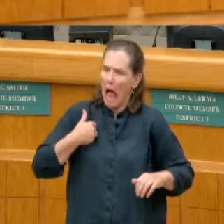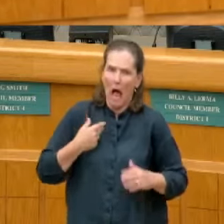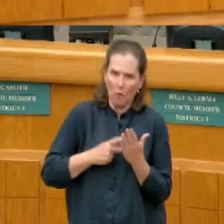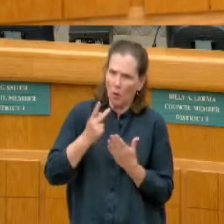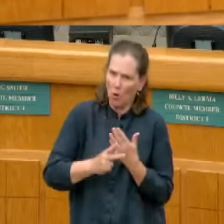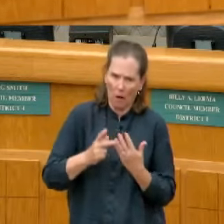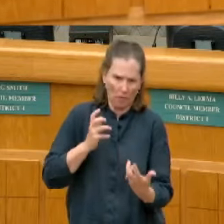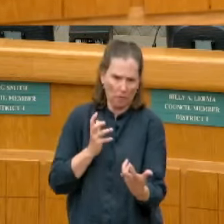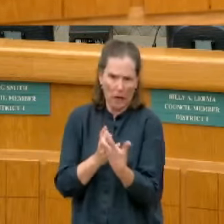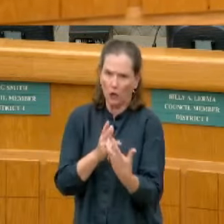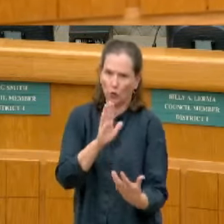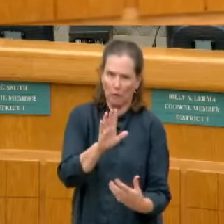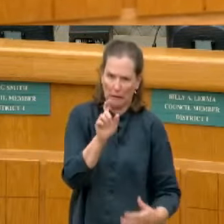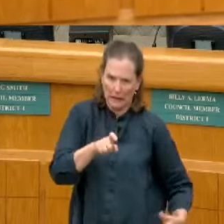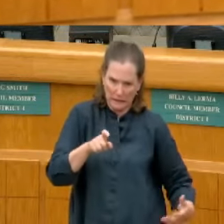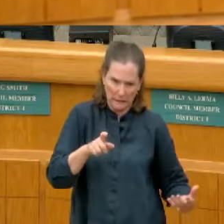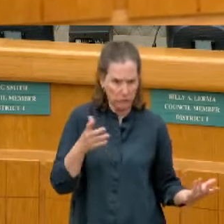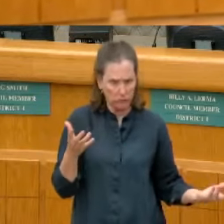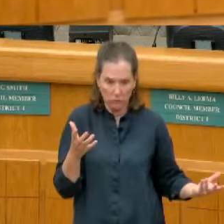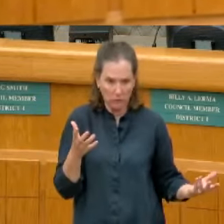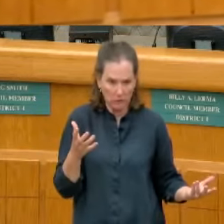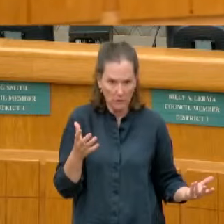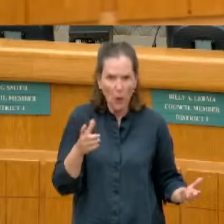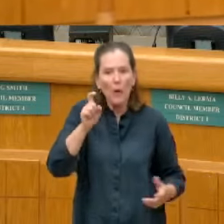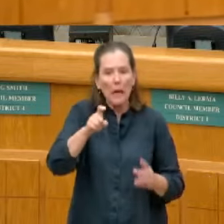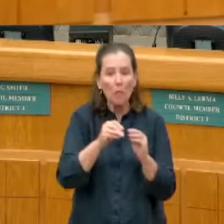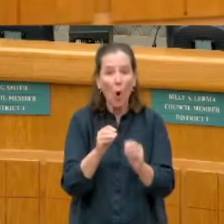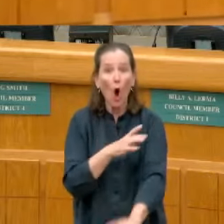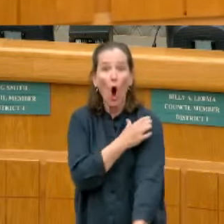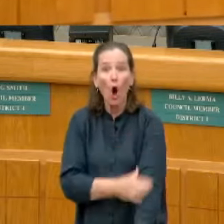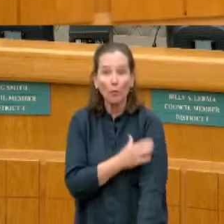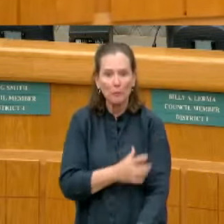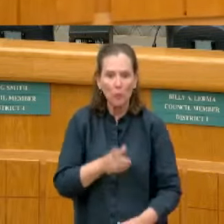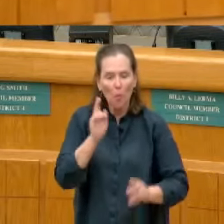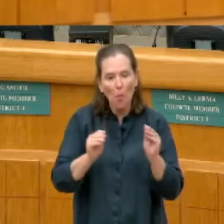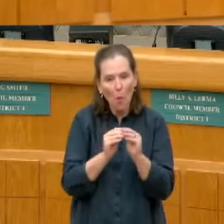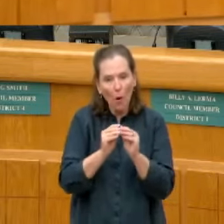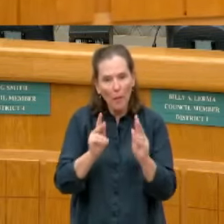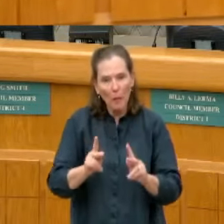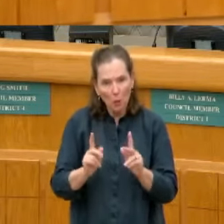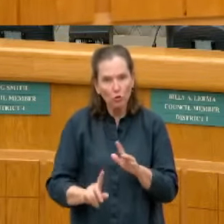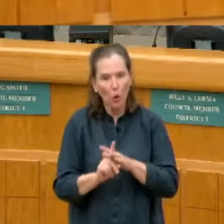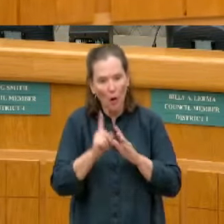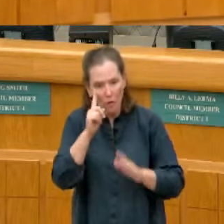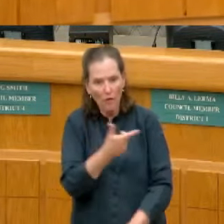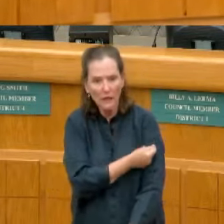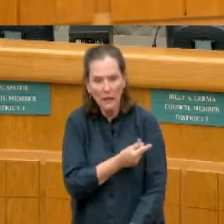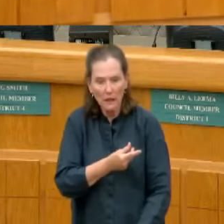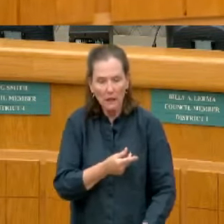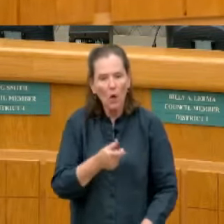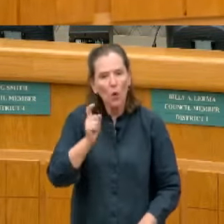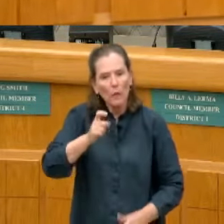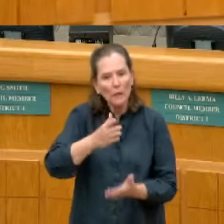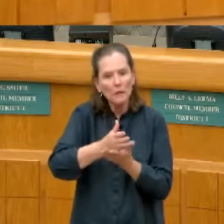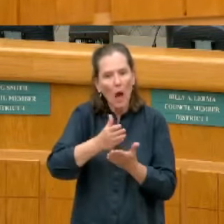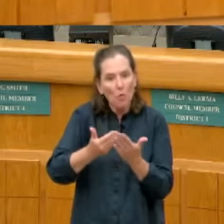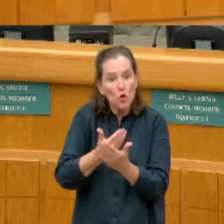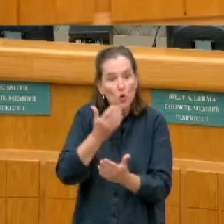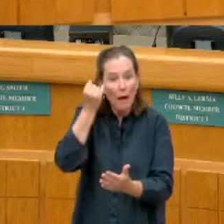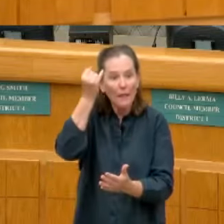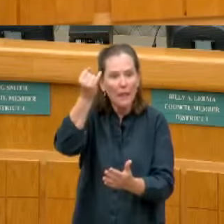clearly we have, arms. I mean, we've got to get away from creating new ideas and getting